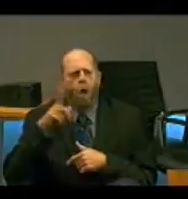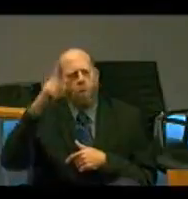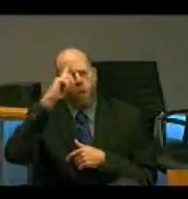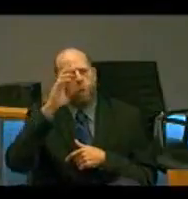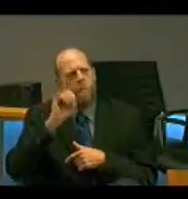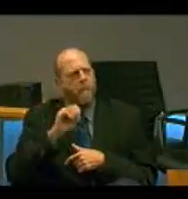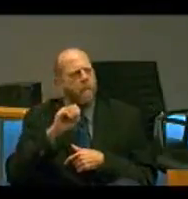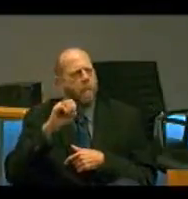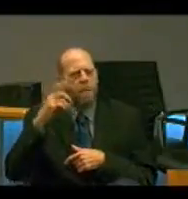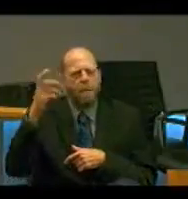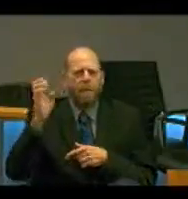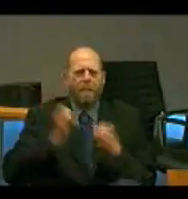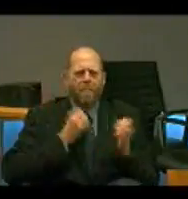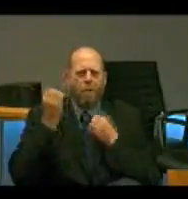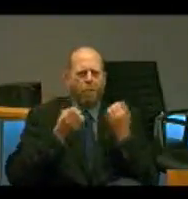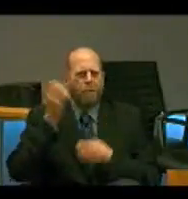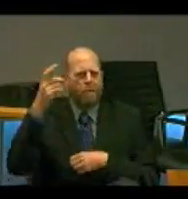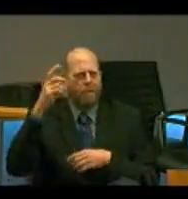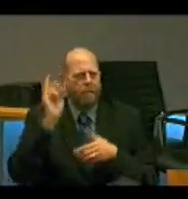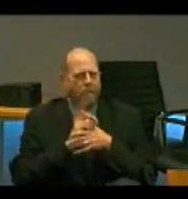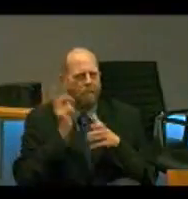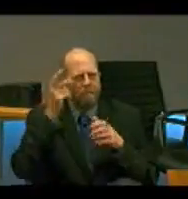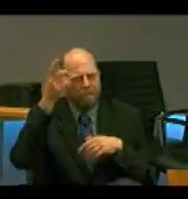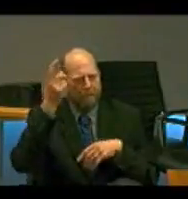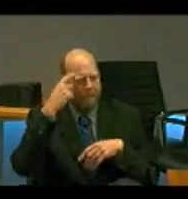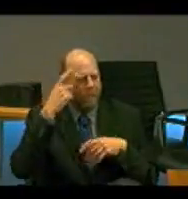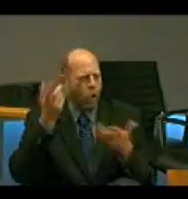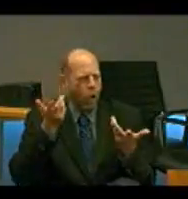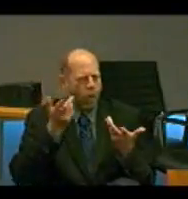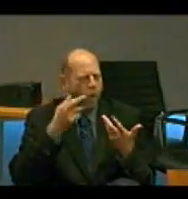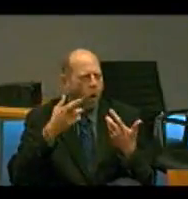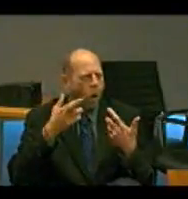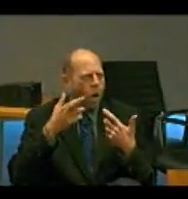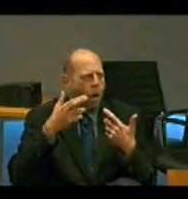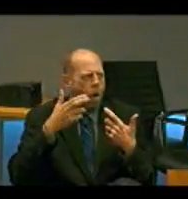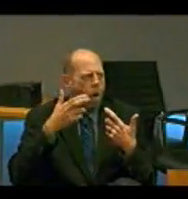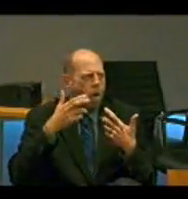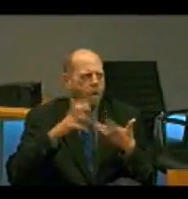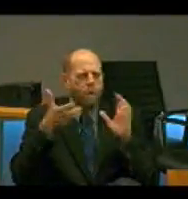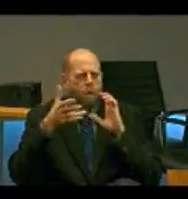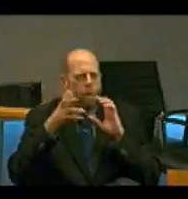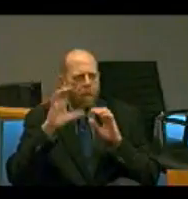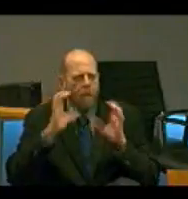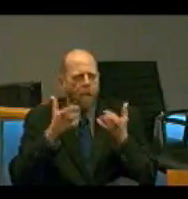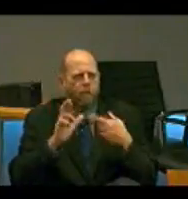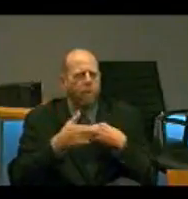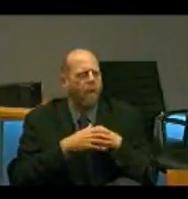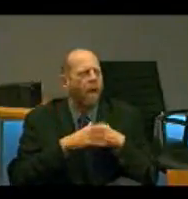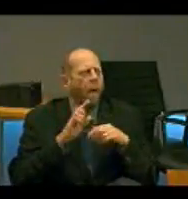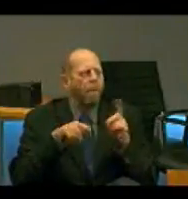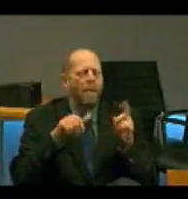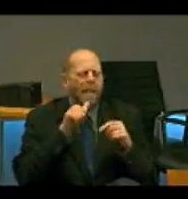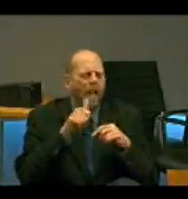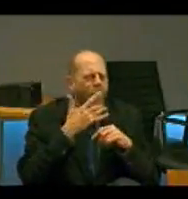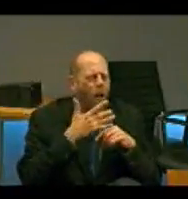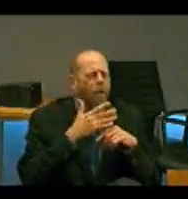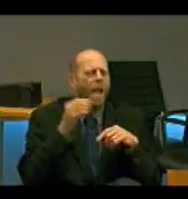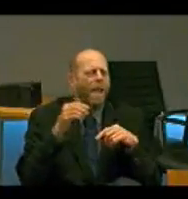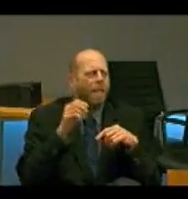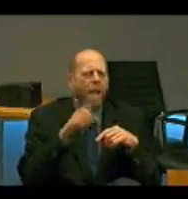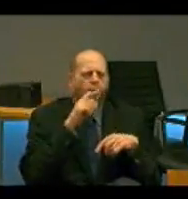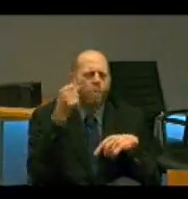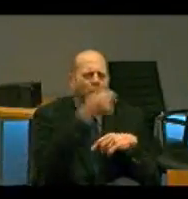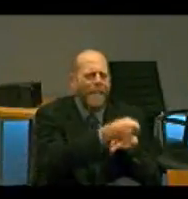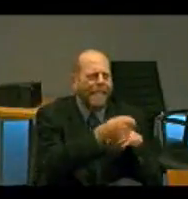emotionally disturbed and segregated out of classrooms at rates that are far beyond students not of color, and they're placed